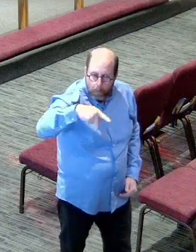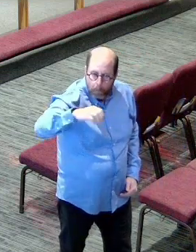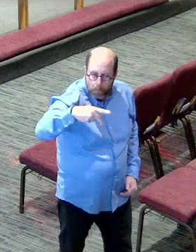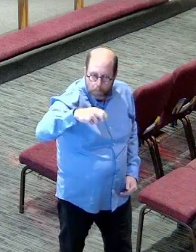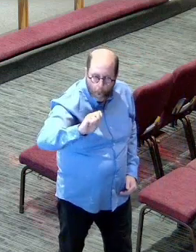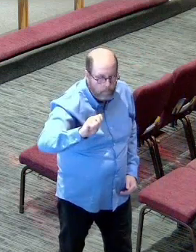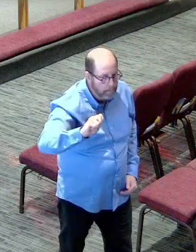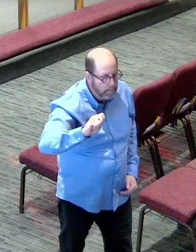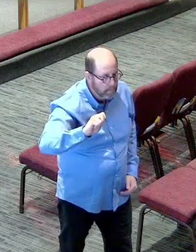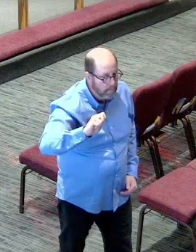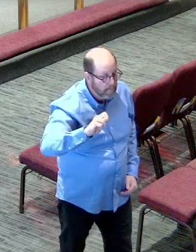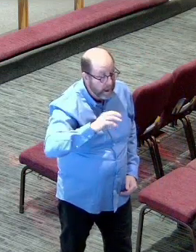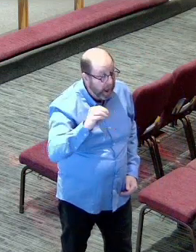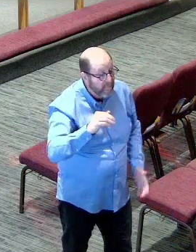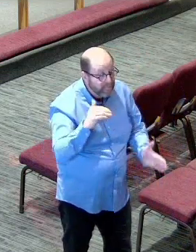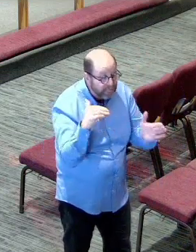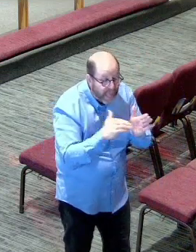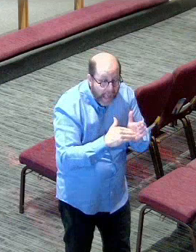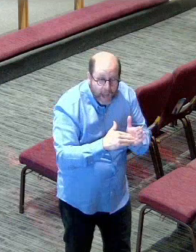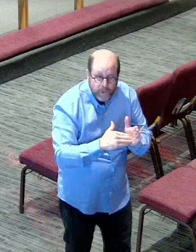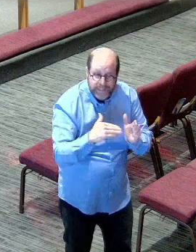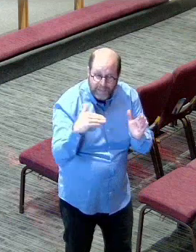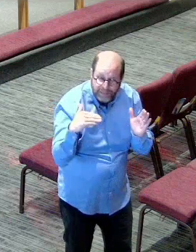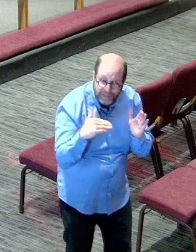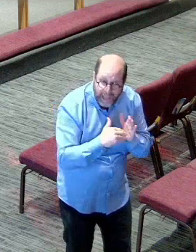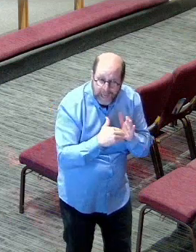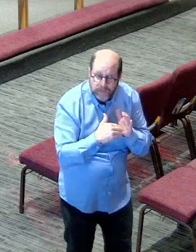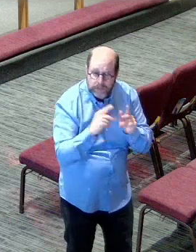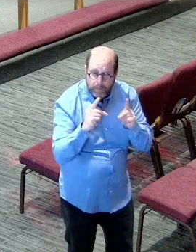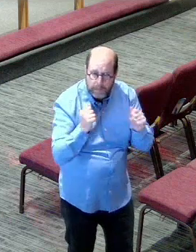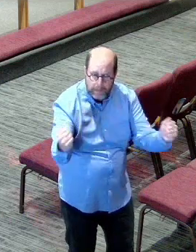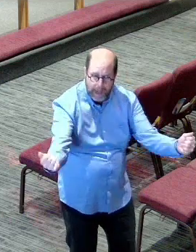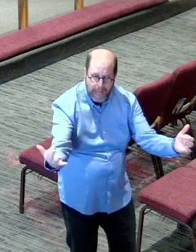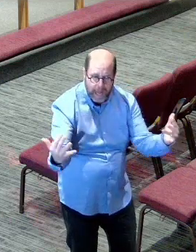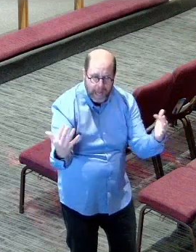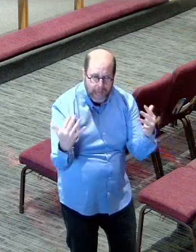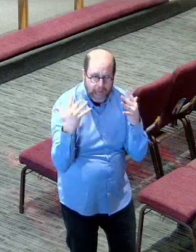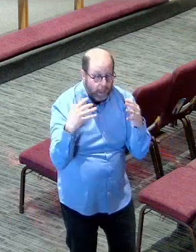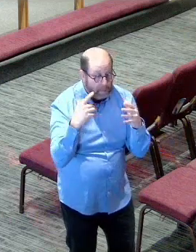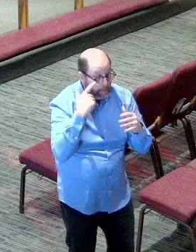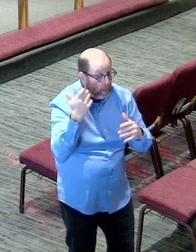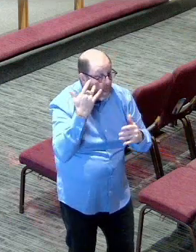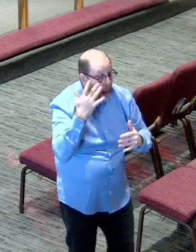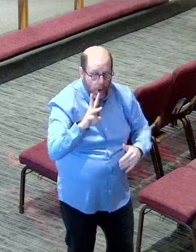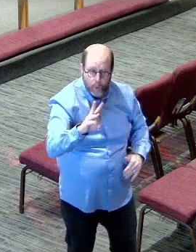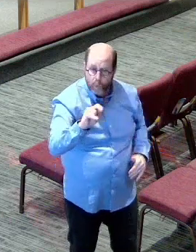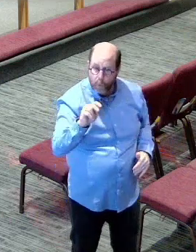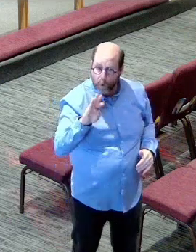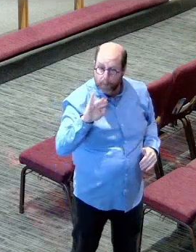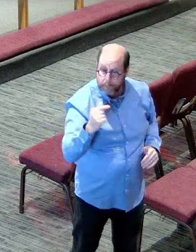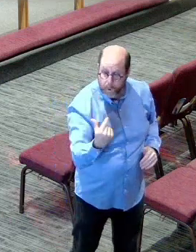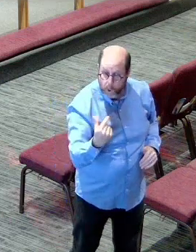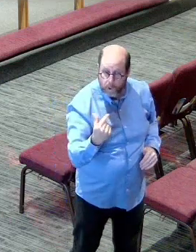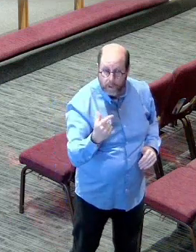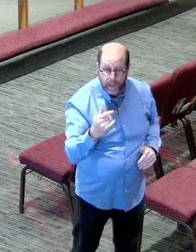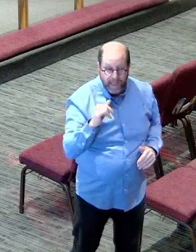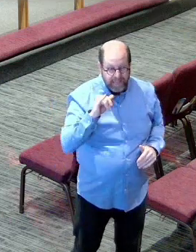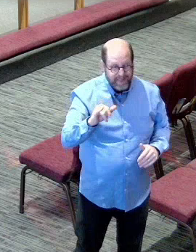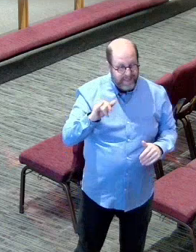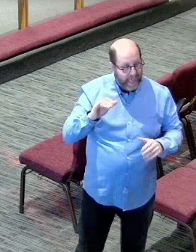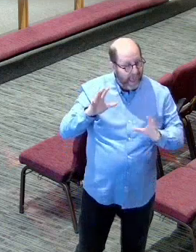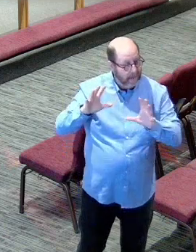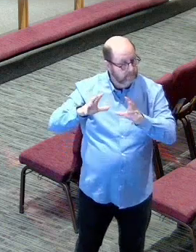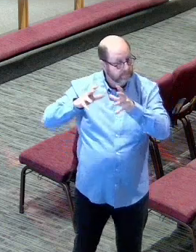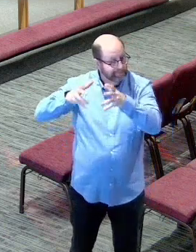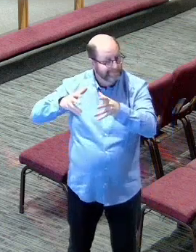which drew thousands of visitors a year, because in Wittenberg, the elector had a collection